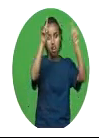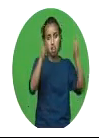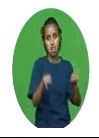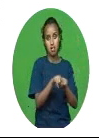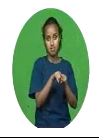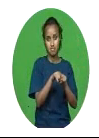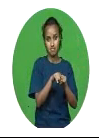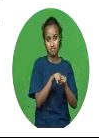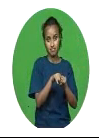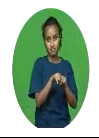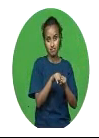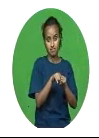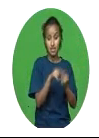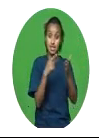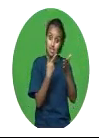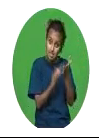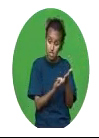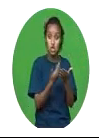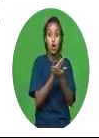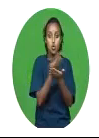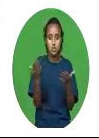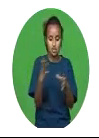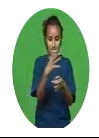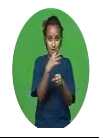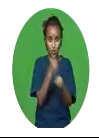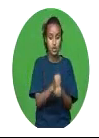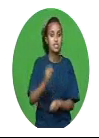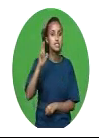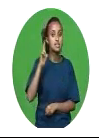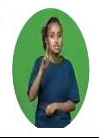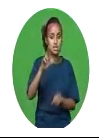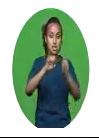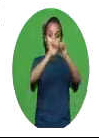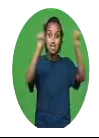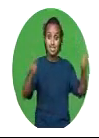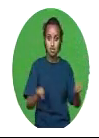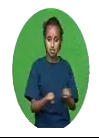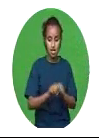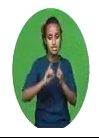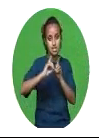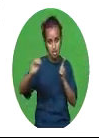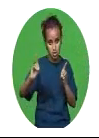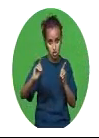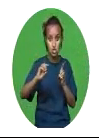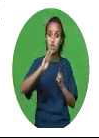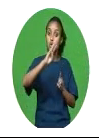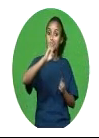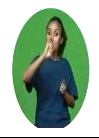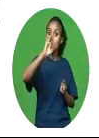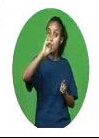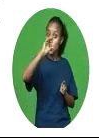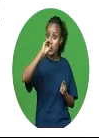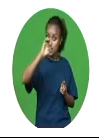prism. This object contains three size dimensions: the width,